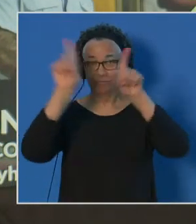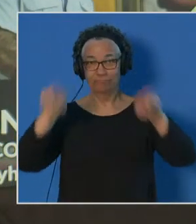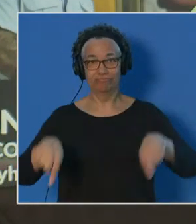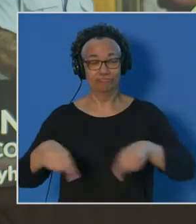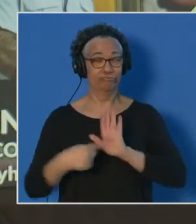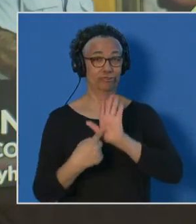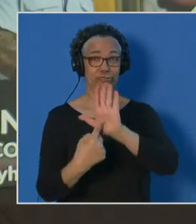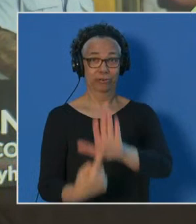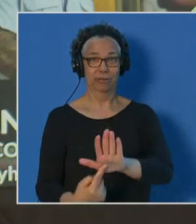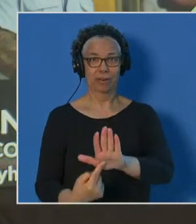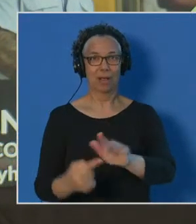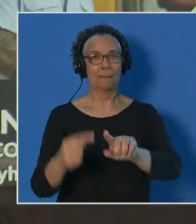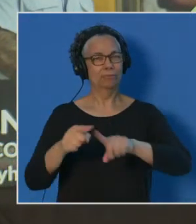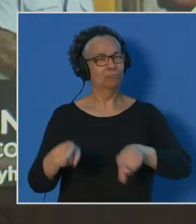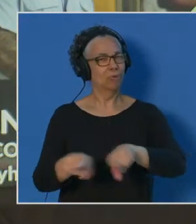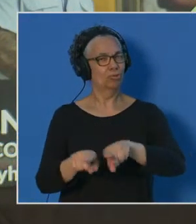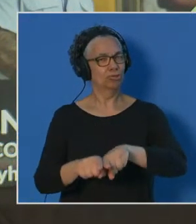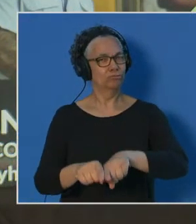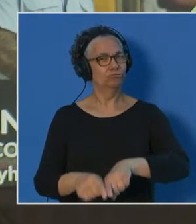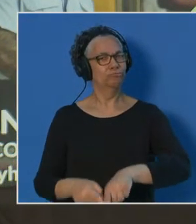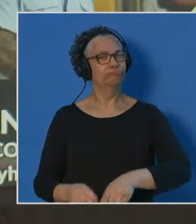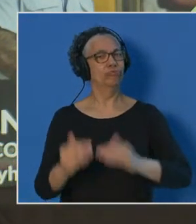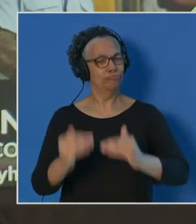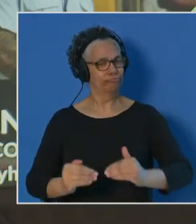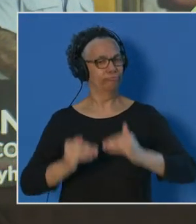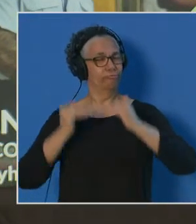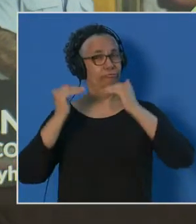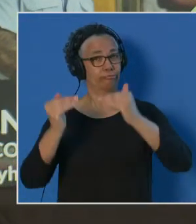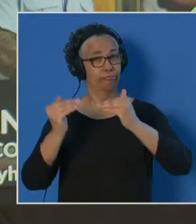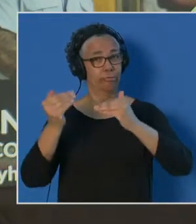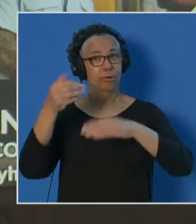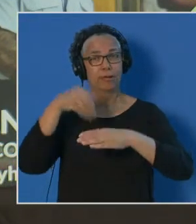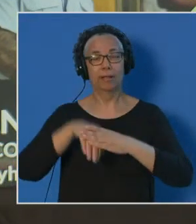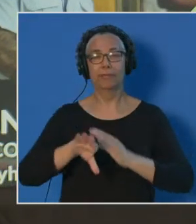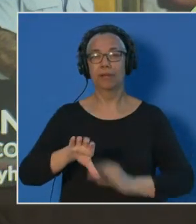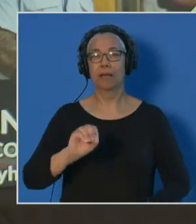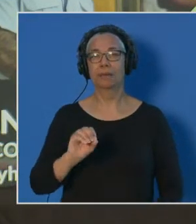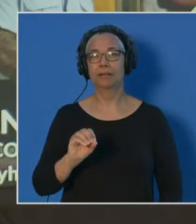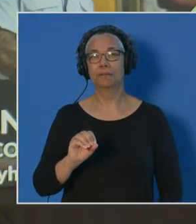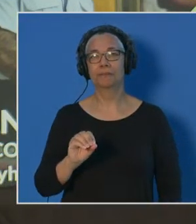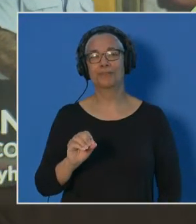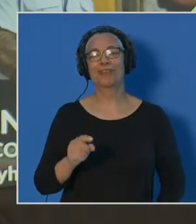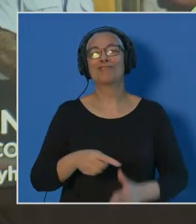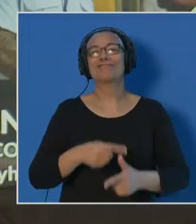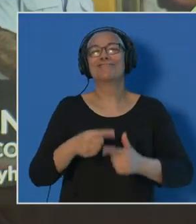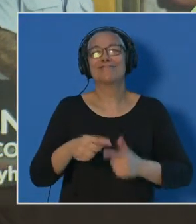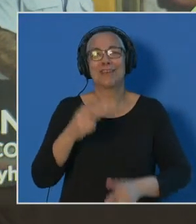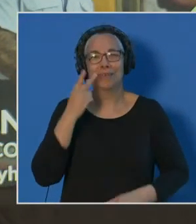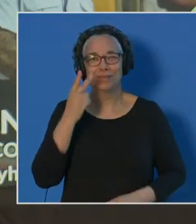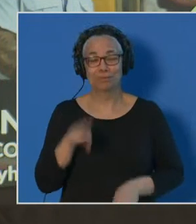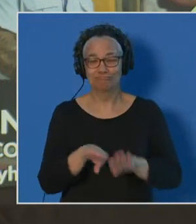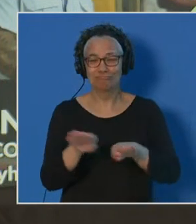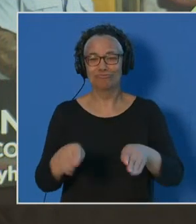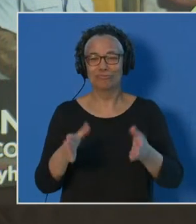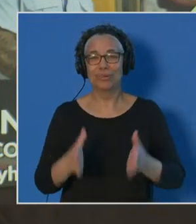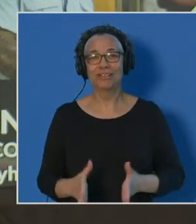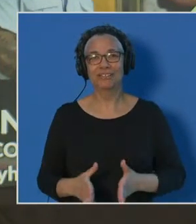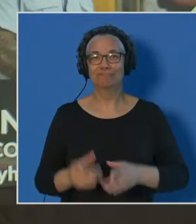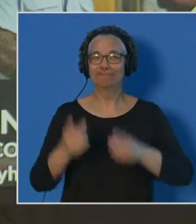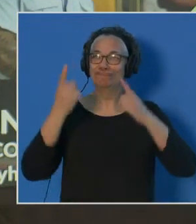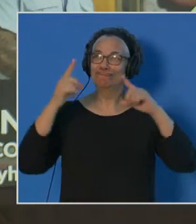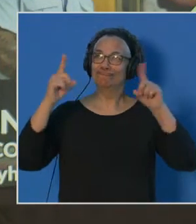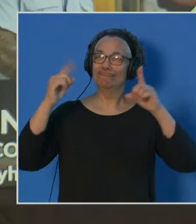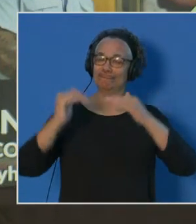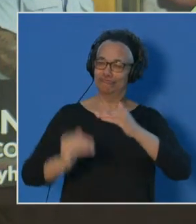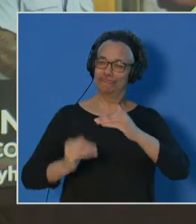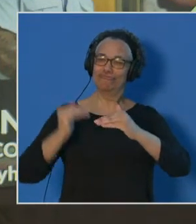Bermudians to positions in the company. And lo and behold, after us holding the line, we saw Bermudians be promoted up the chain inside